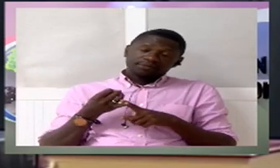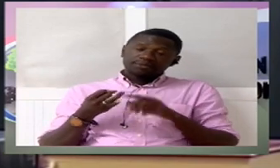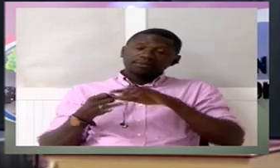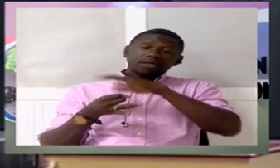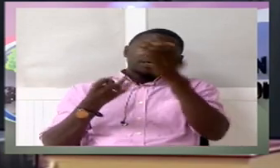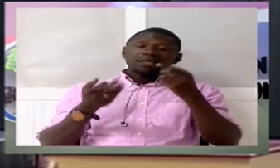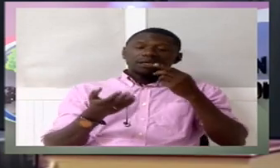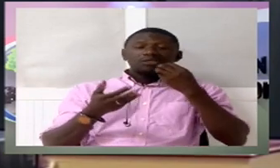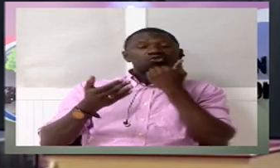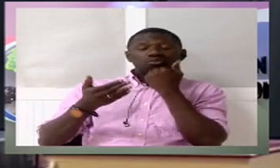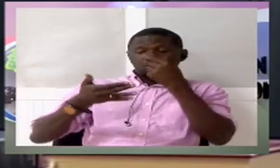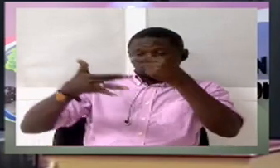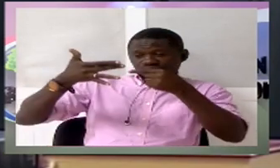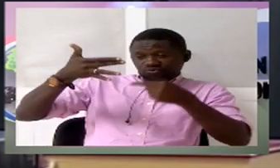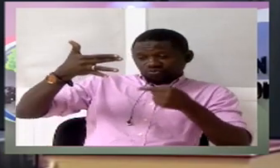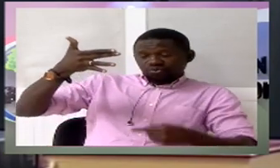their serial